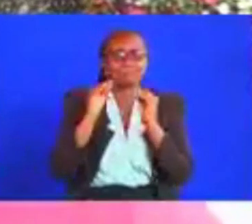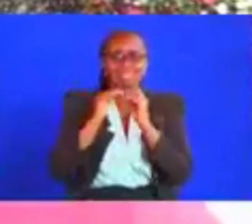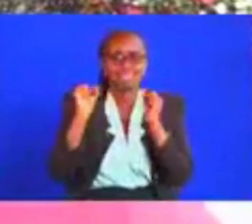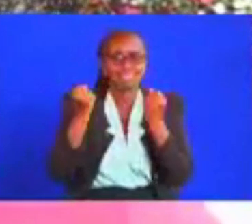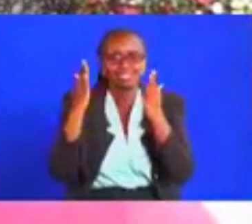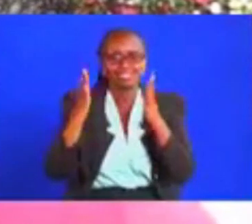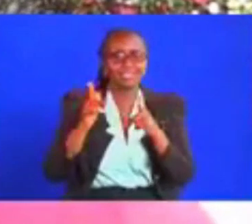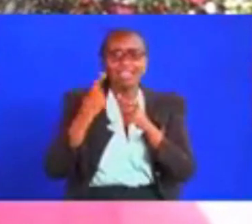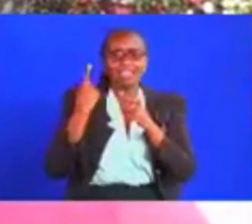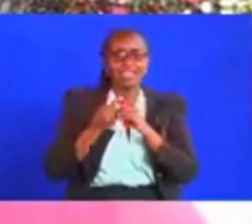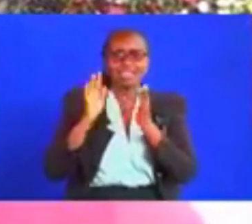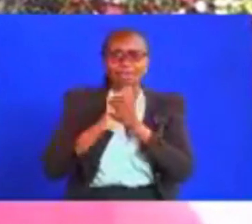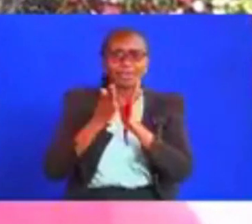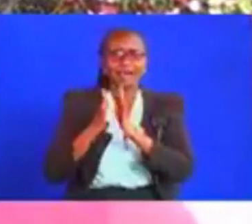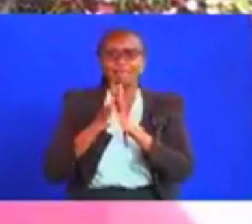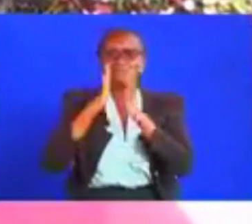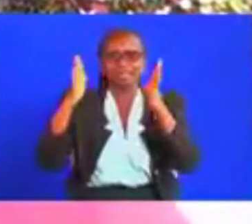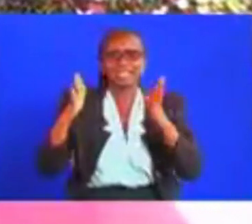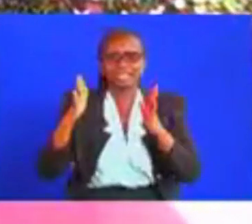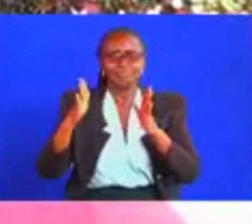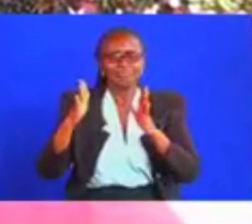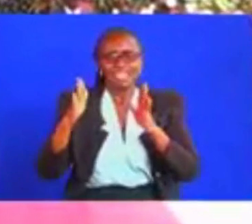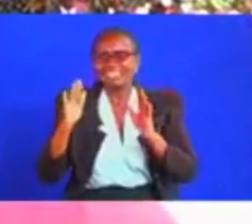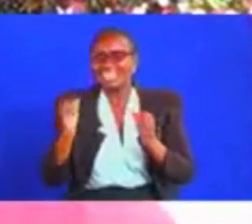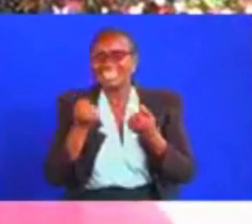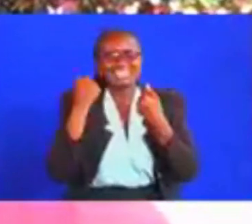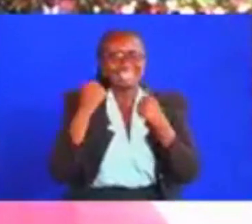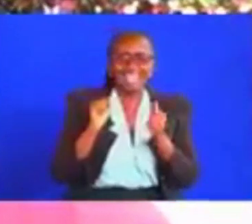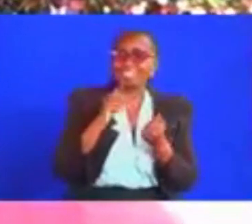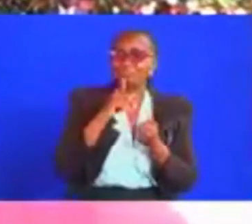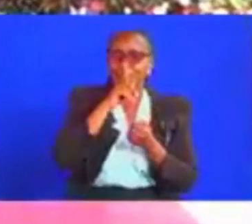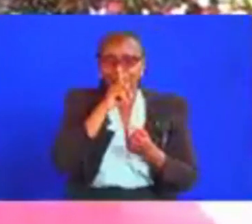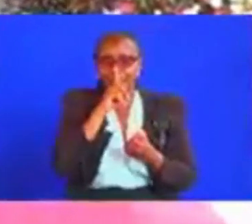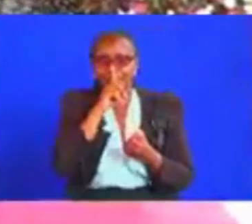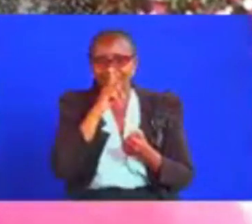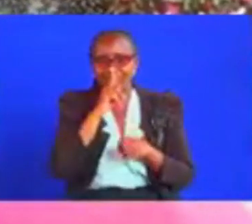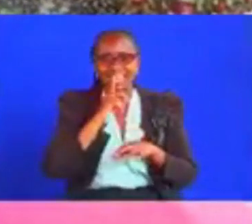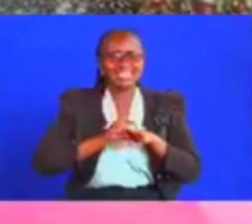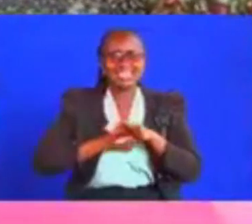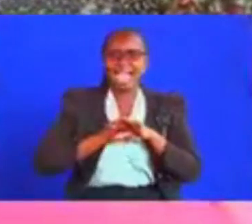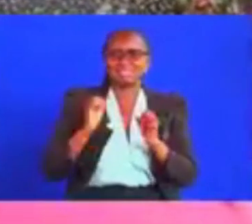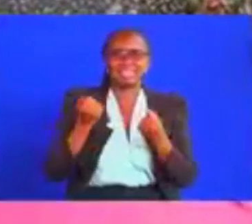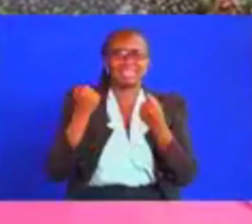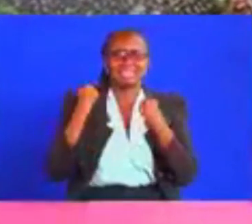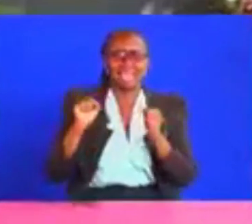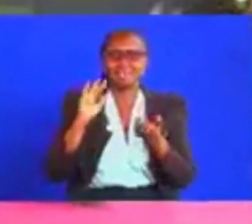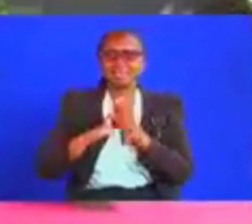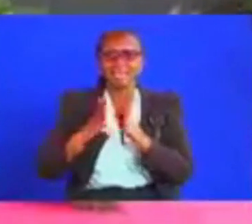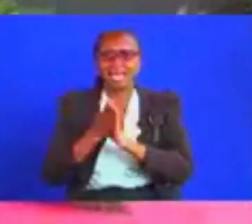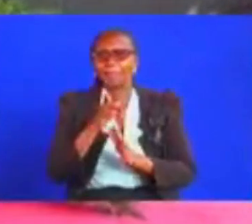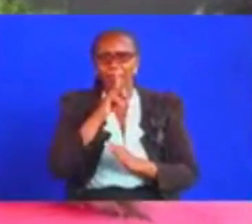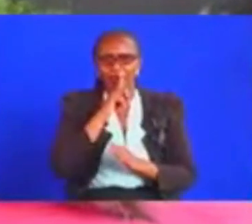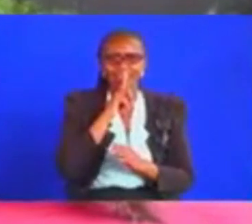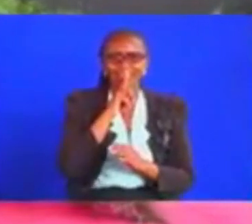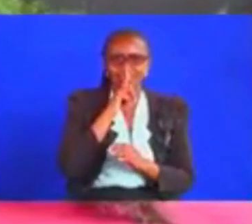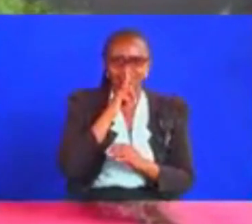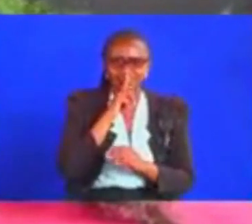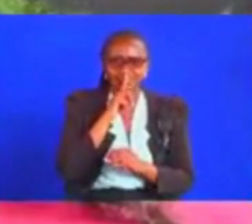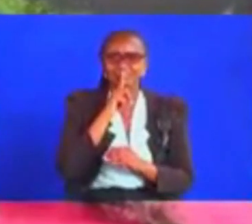they become too grateful to be quiet. Too grateful to be quiet. Too grateful to be quiet.